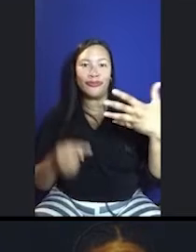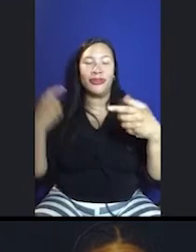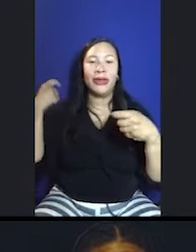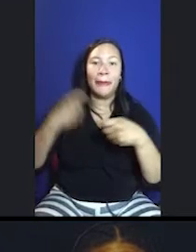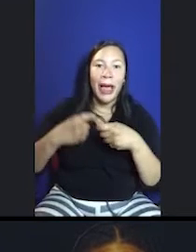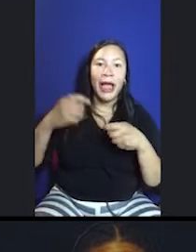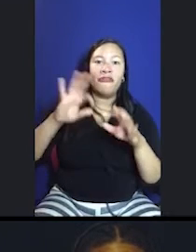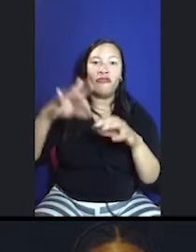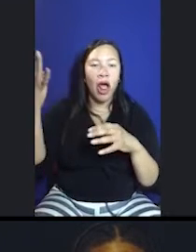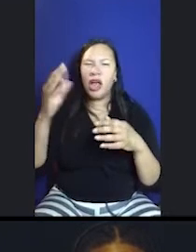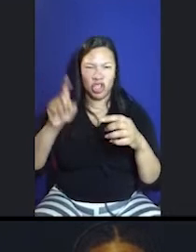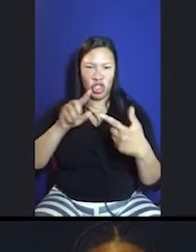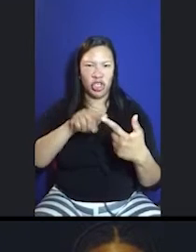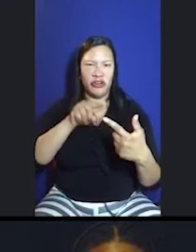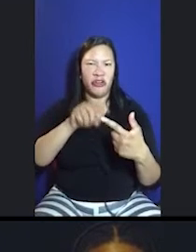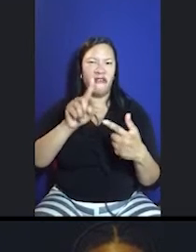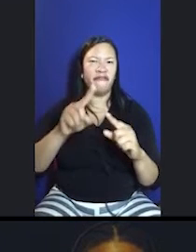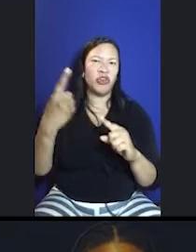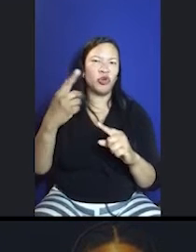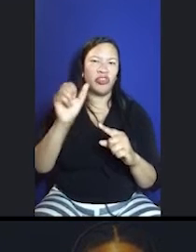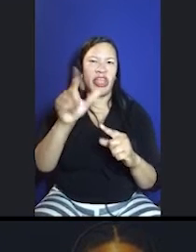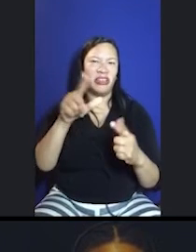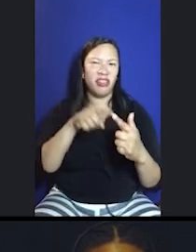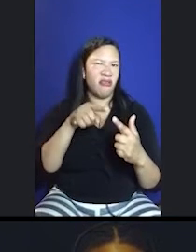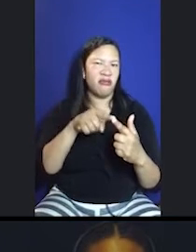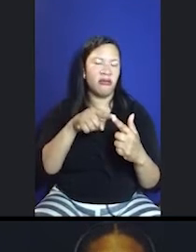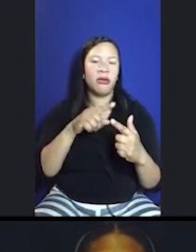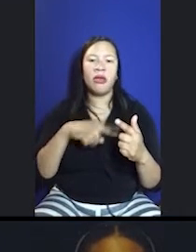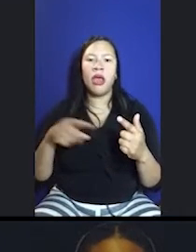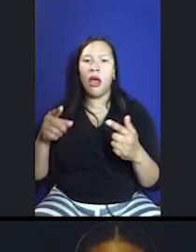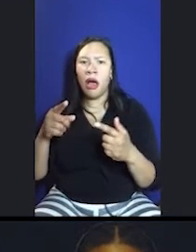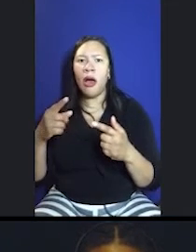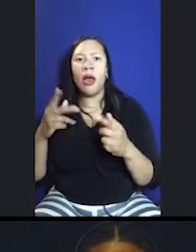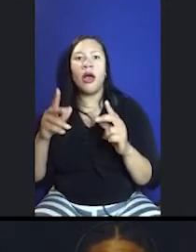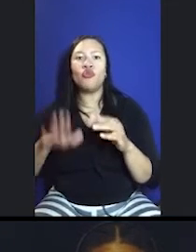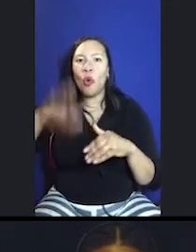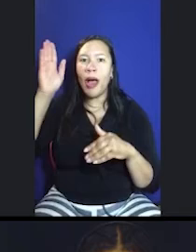up, they tried to tell us like learn Spanish, learn Spanish. Why not sign language?